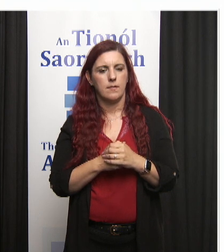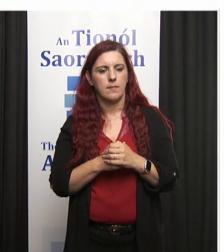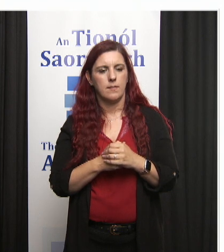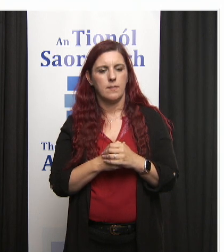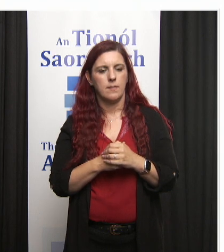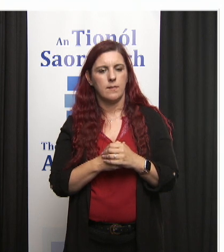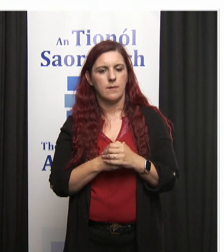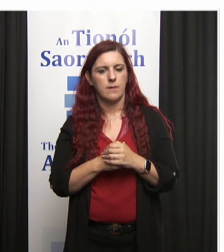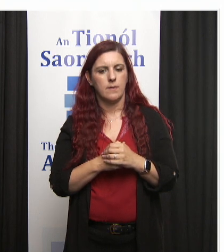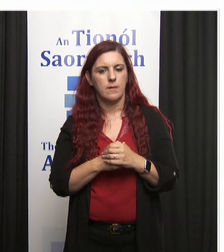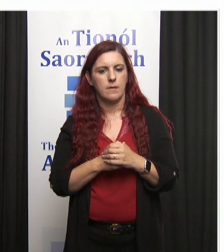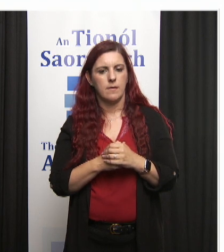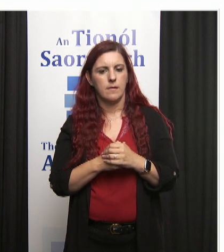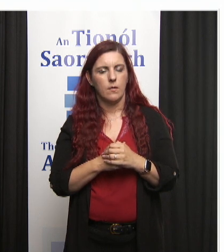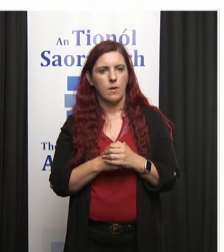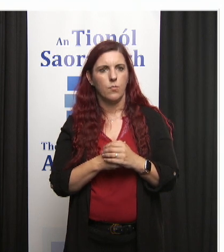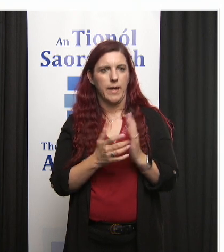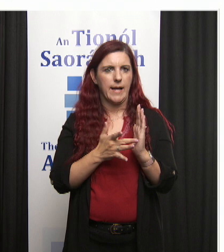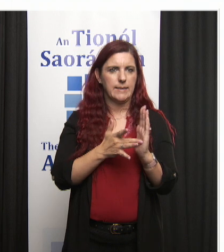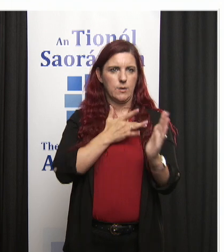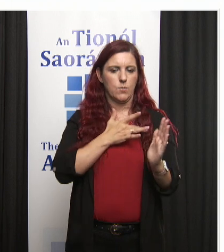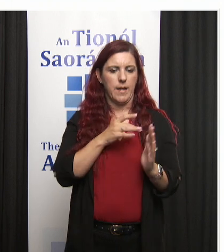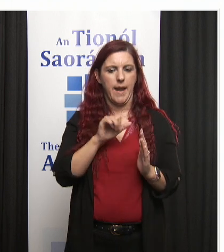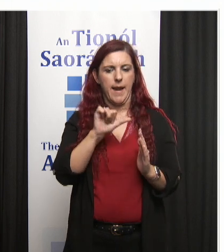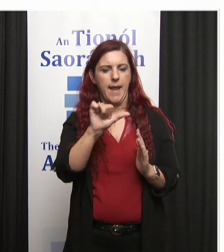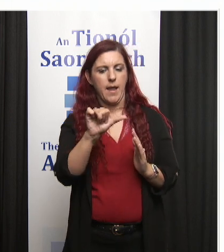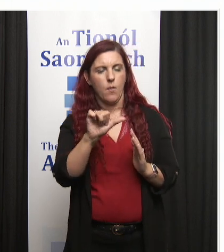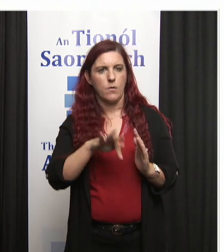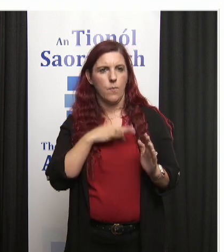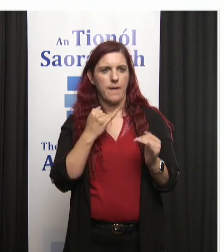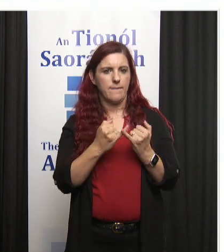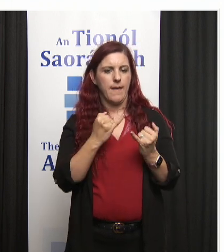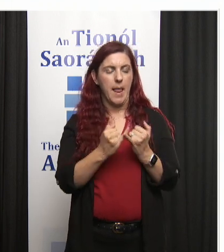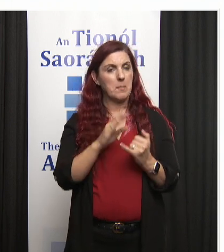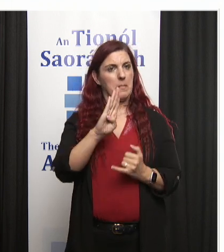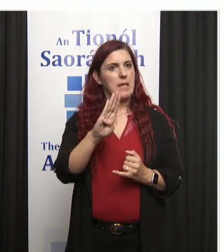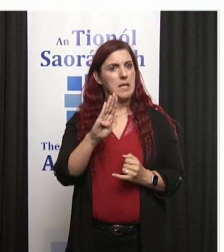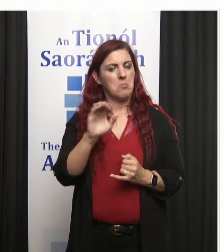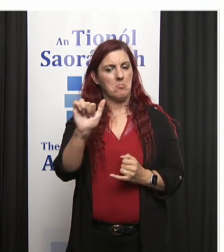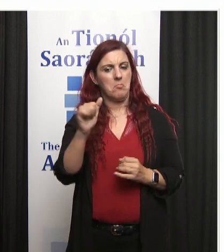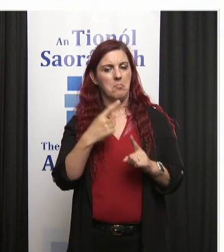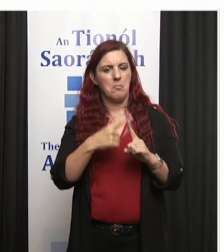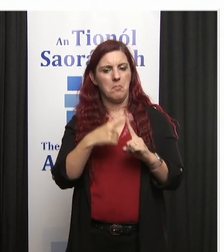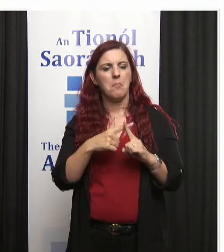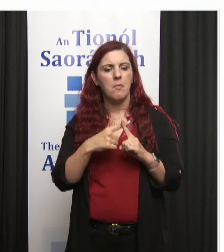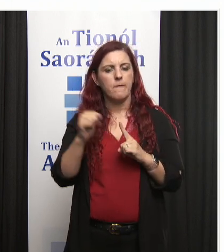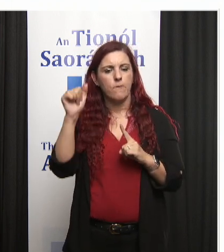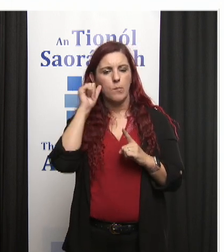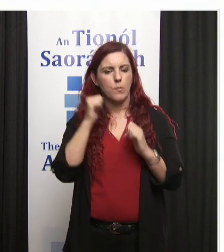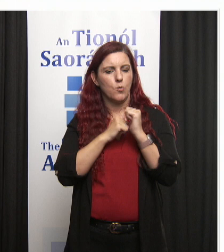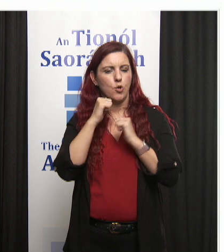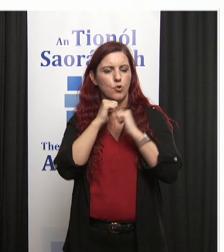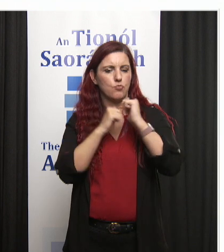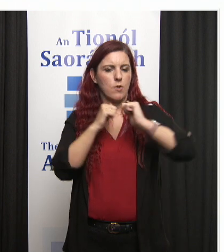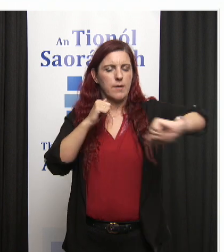Right, we excluded A. One felt that we shouldn't discount B, as it is a familiar structure and would be easier